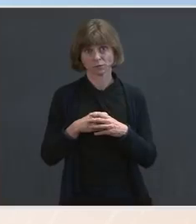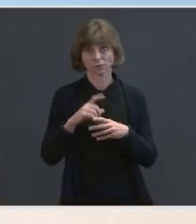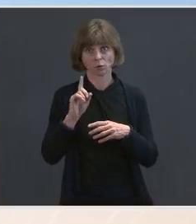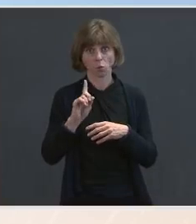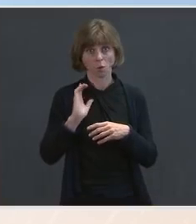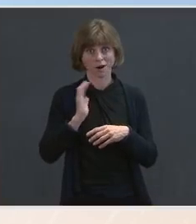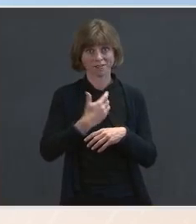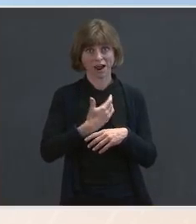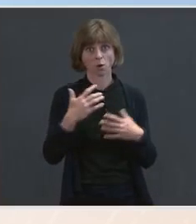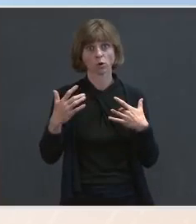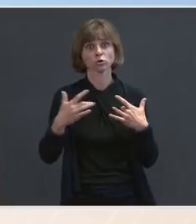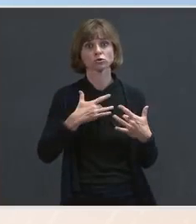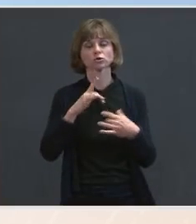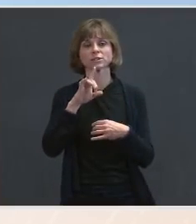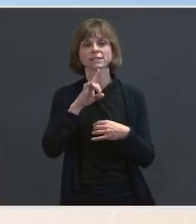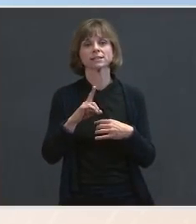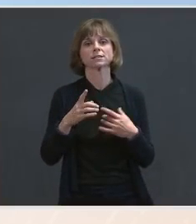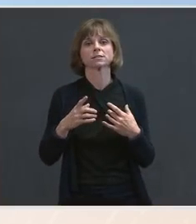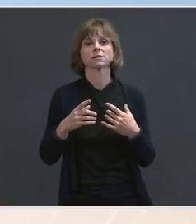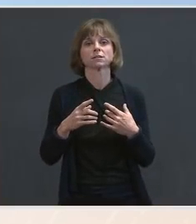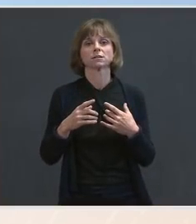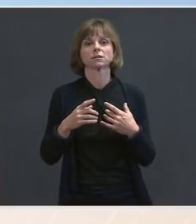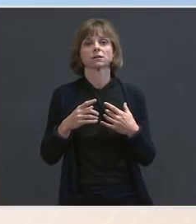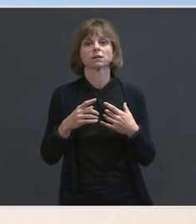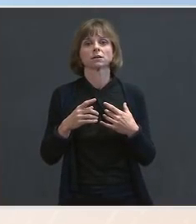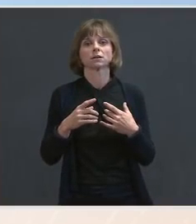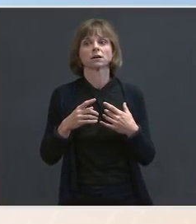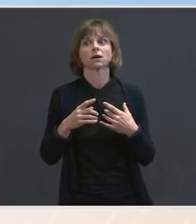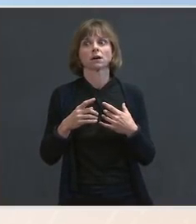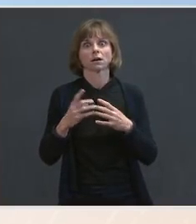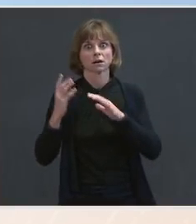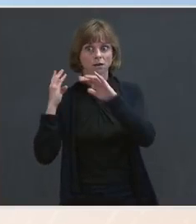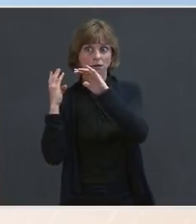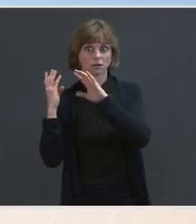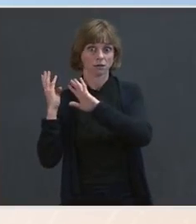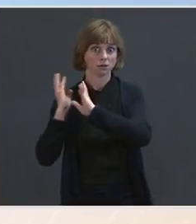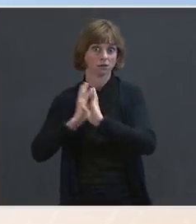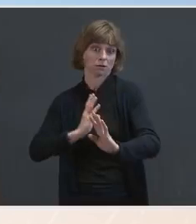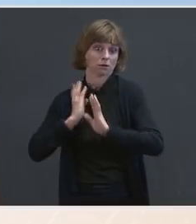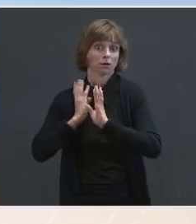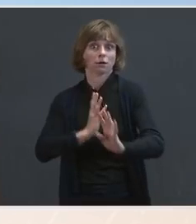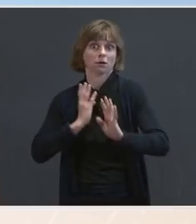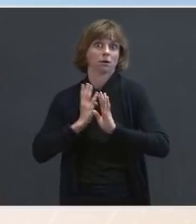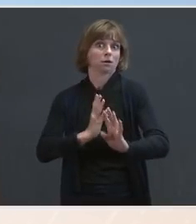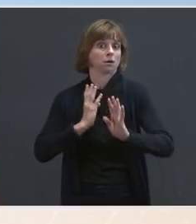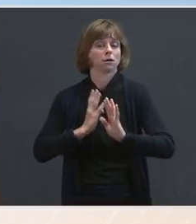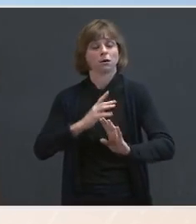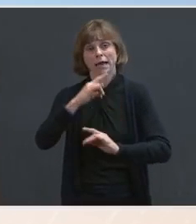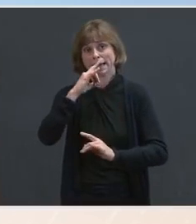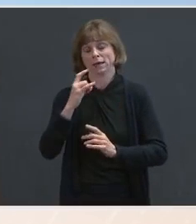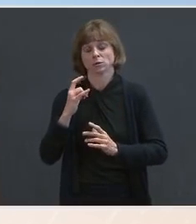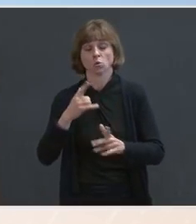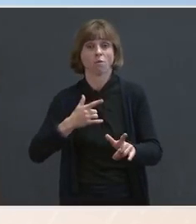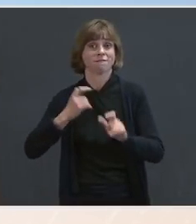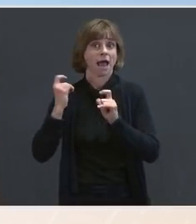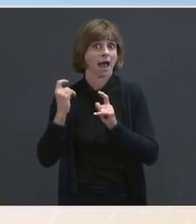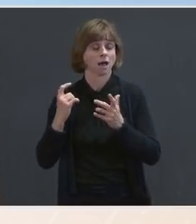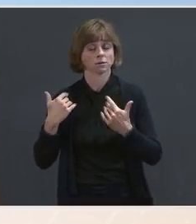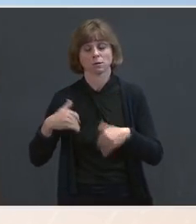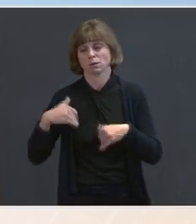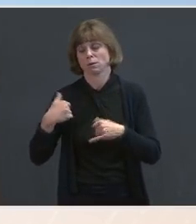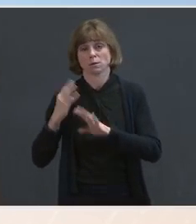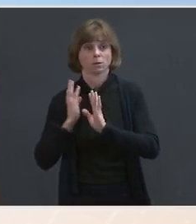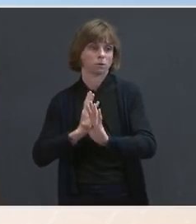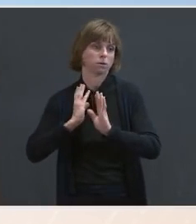is, as we were talking about earlier, an influx of kids at a rate and a pace that is going to